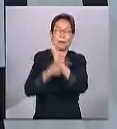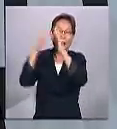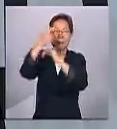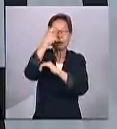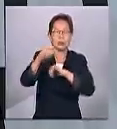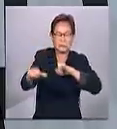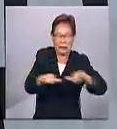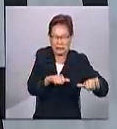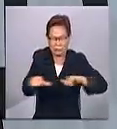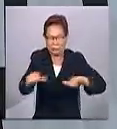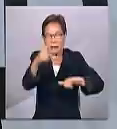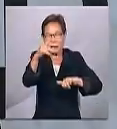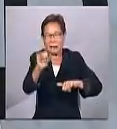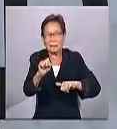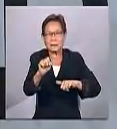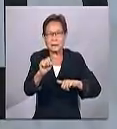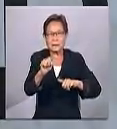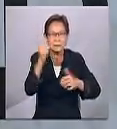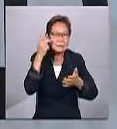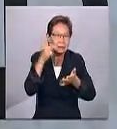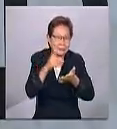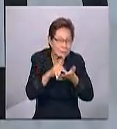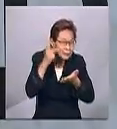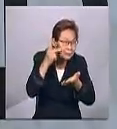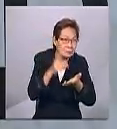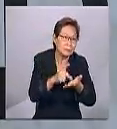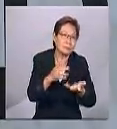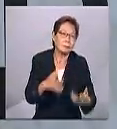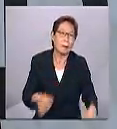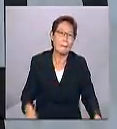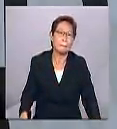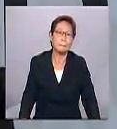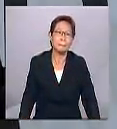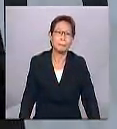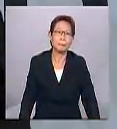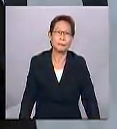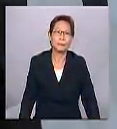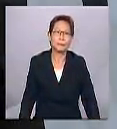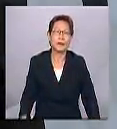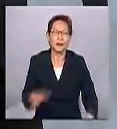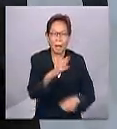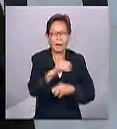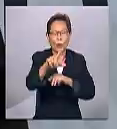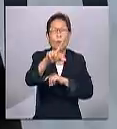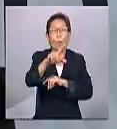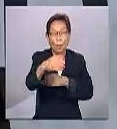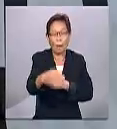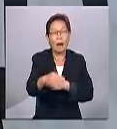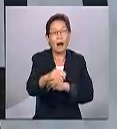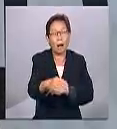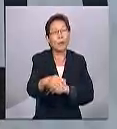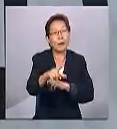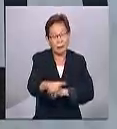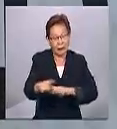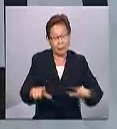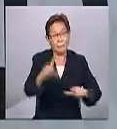active case detection. Yep. Mm. And also our lab capacity now, so we also depends on